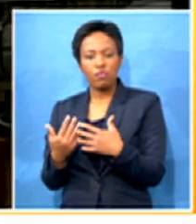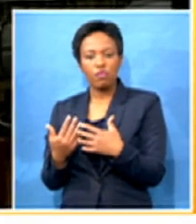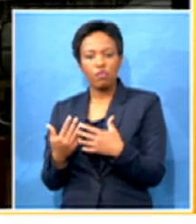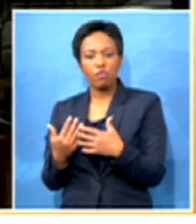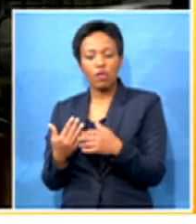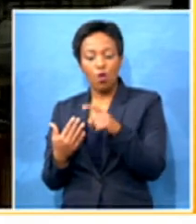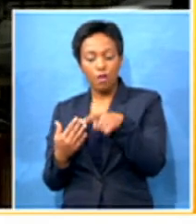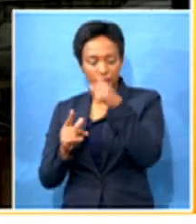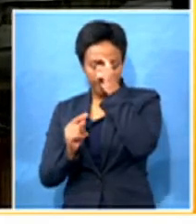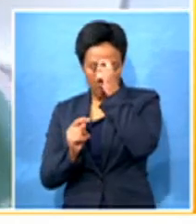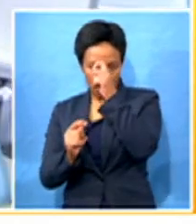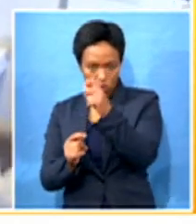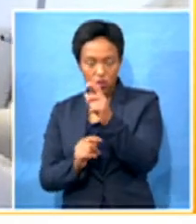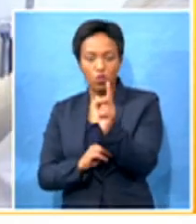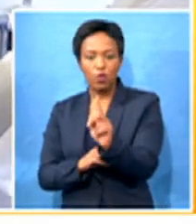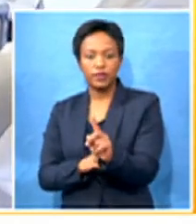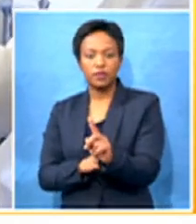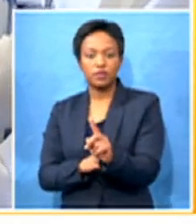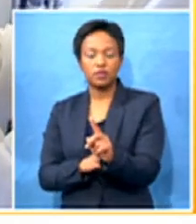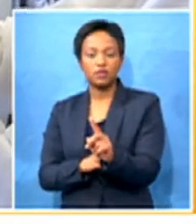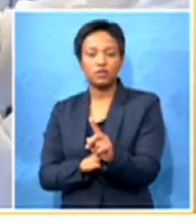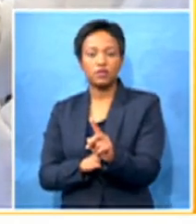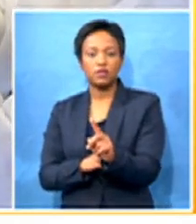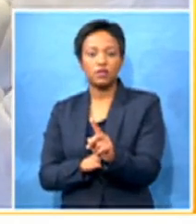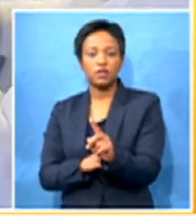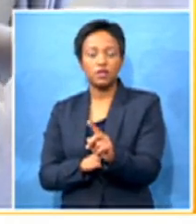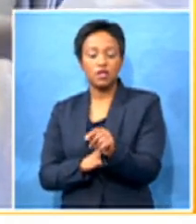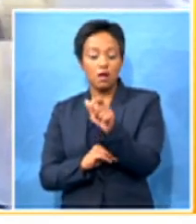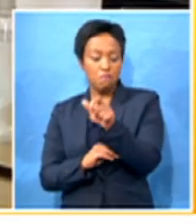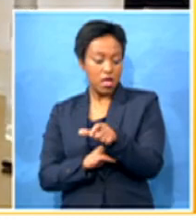that the employees have their rights.